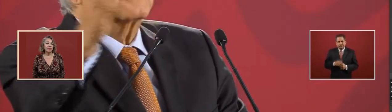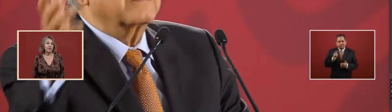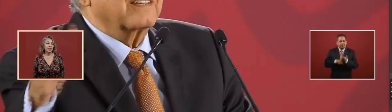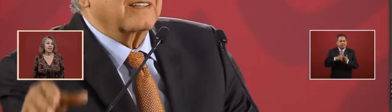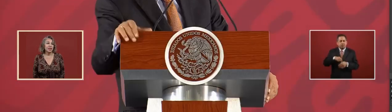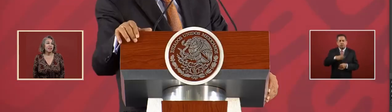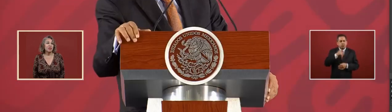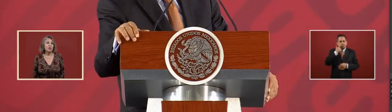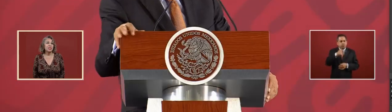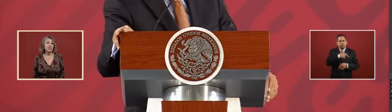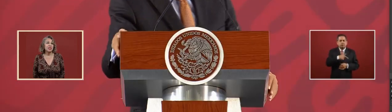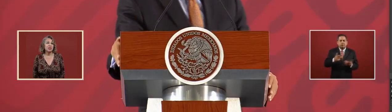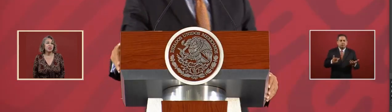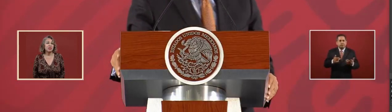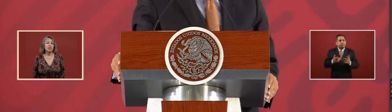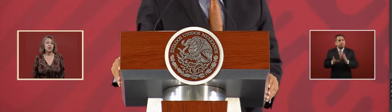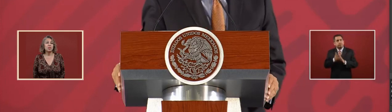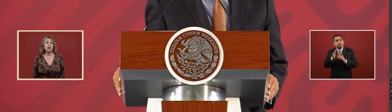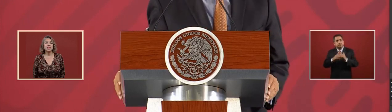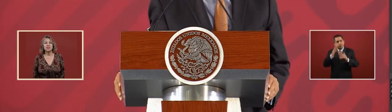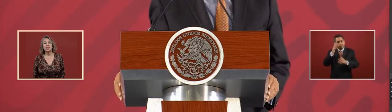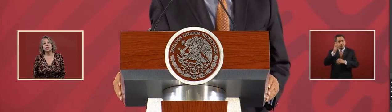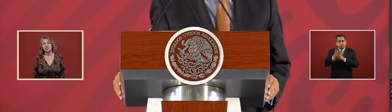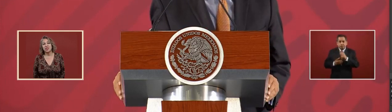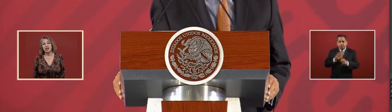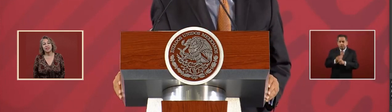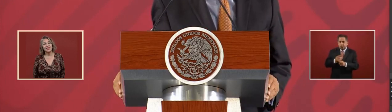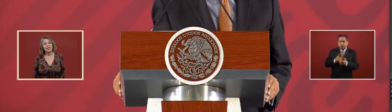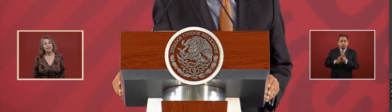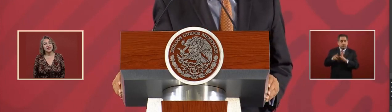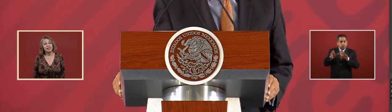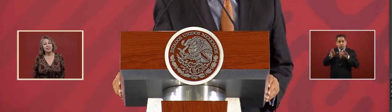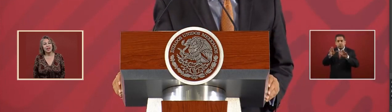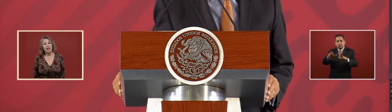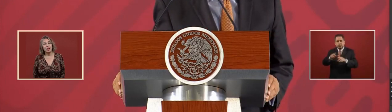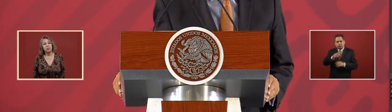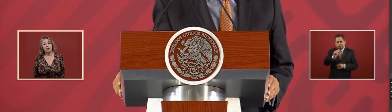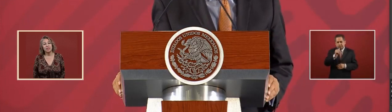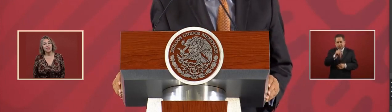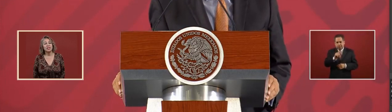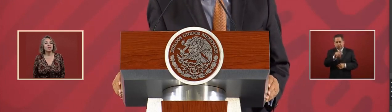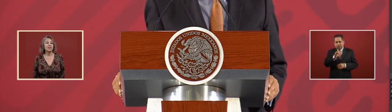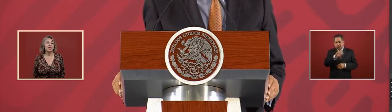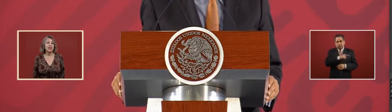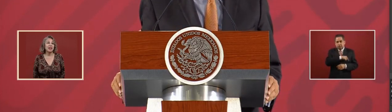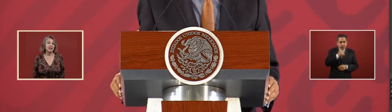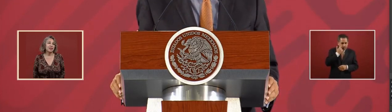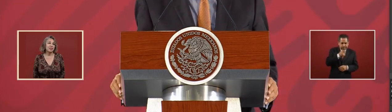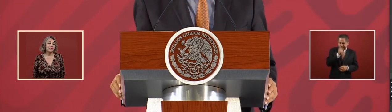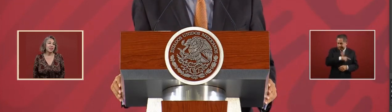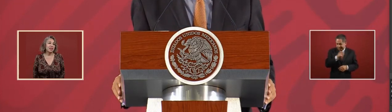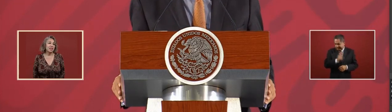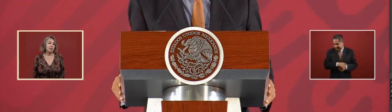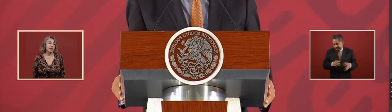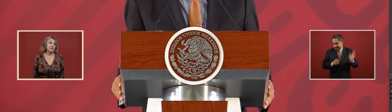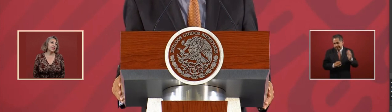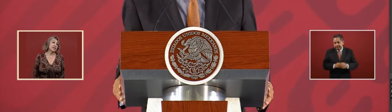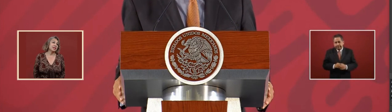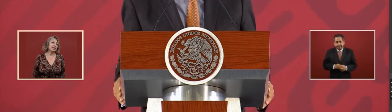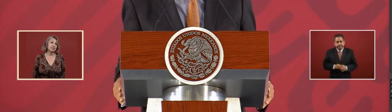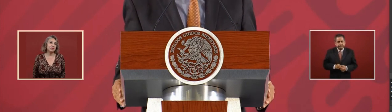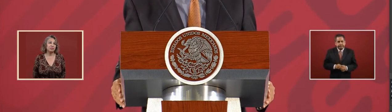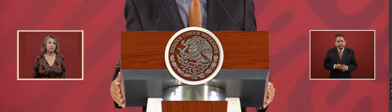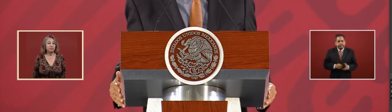no quieren que se the ones that construya don't want us to construct el aeropuerto de Santa Lucía, that airport in Santa Lucía, los que the ones